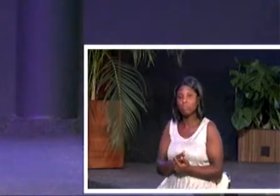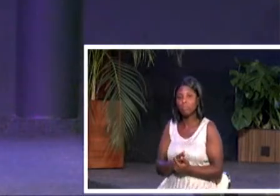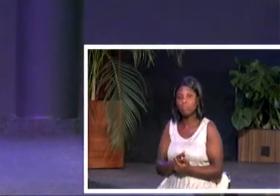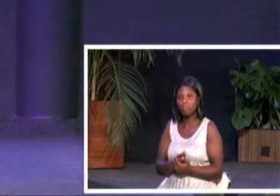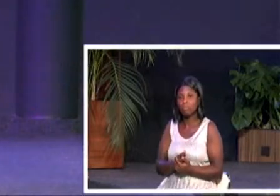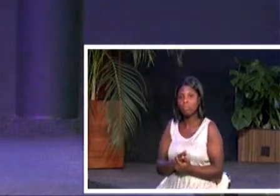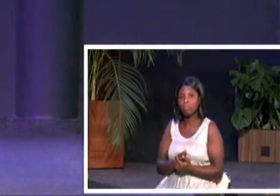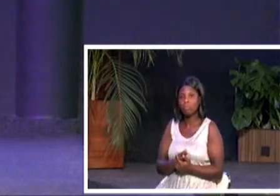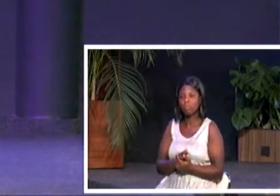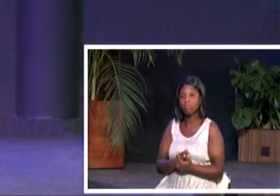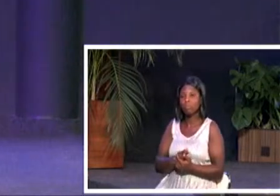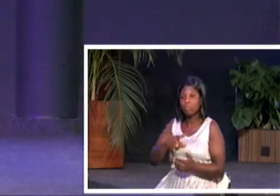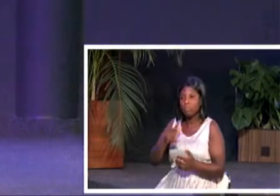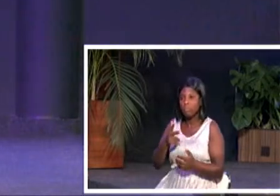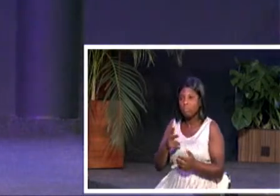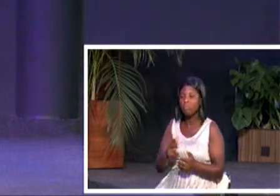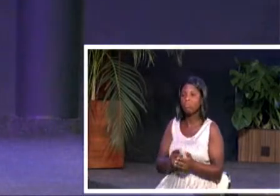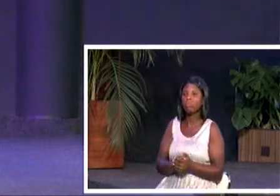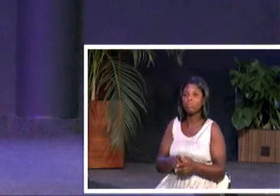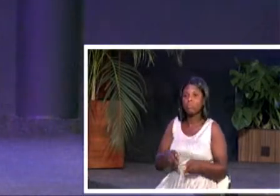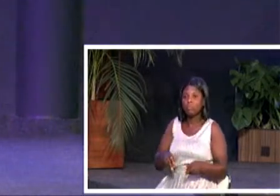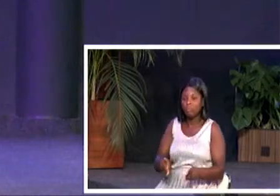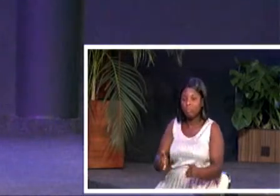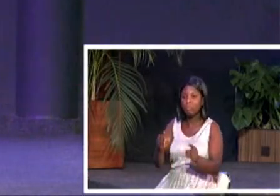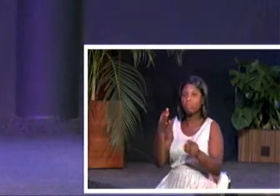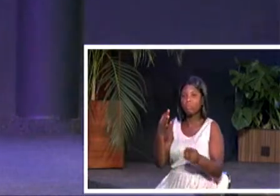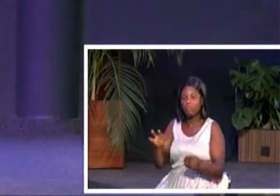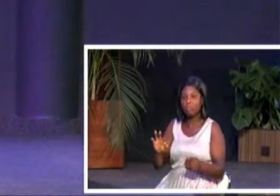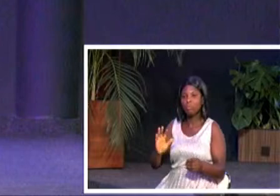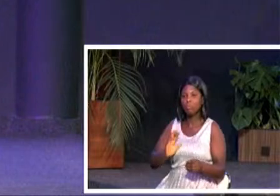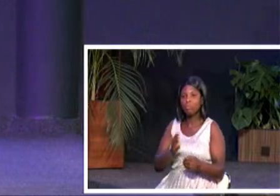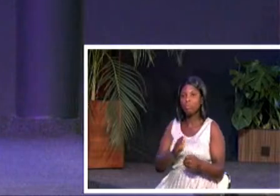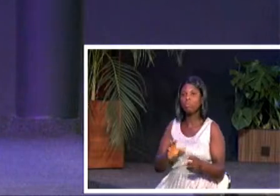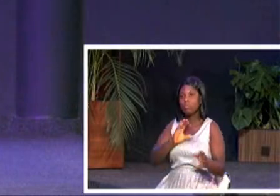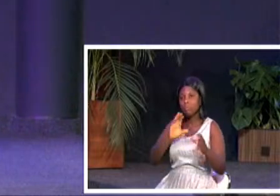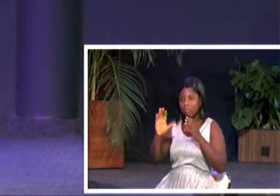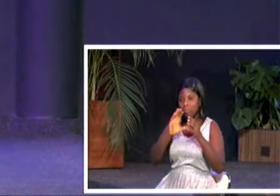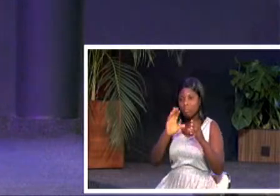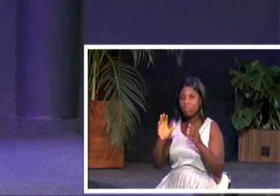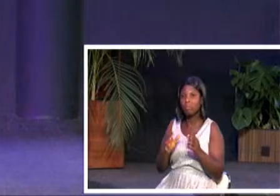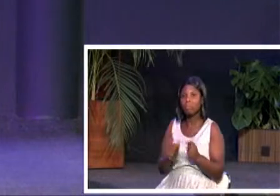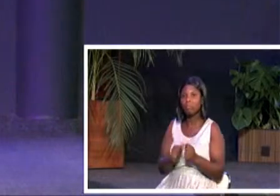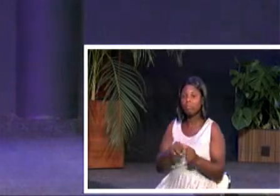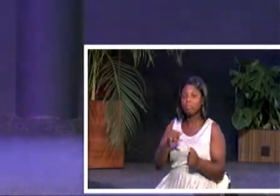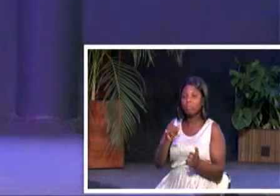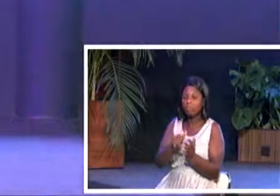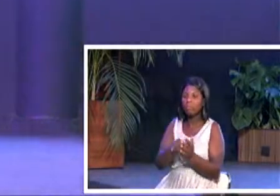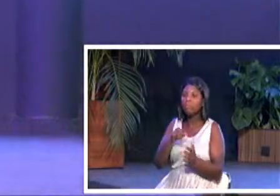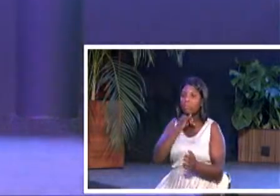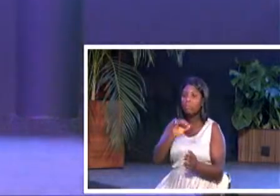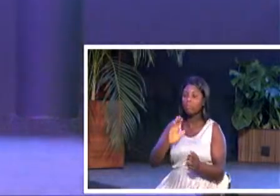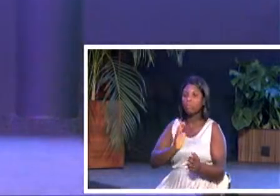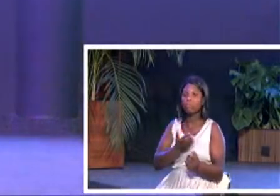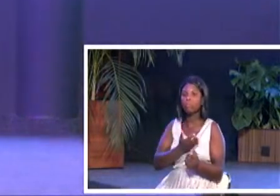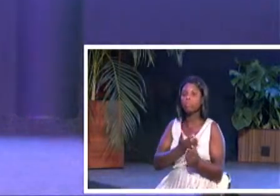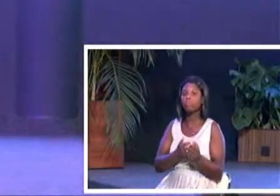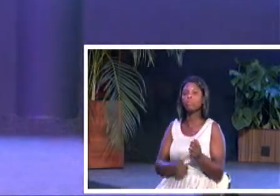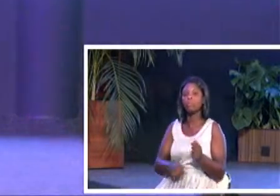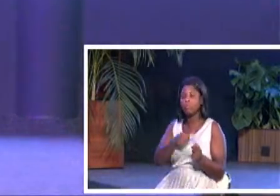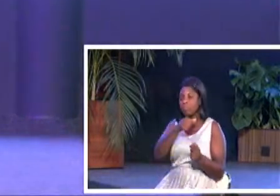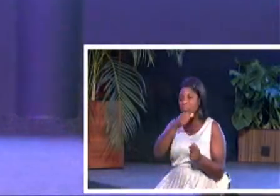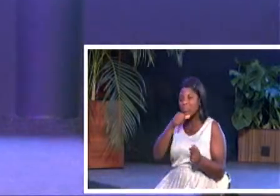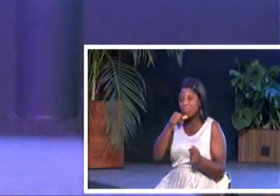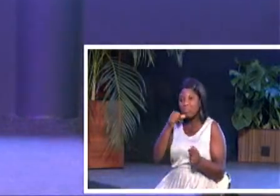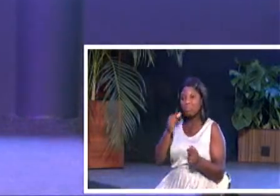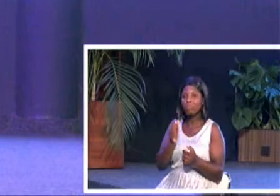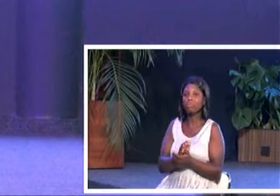our conversations, and that is agriculture, agribusiness, and technology.